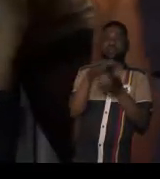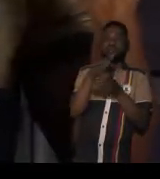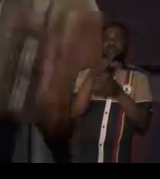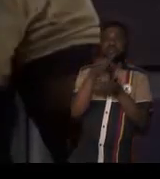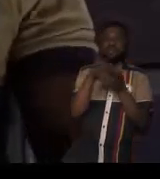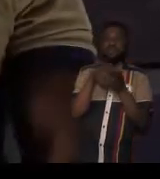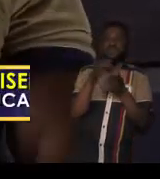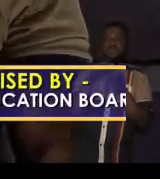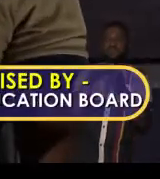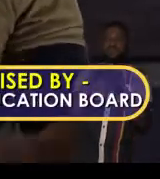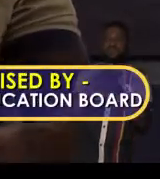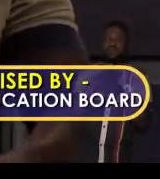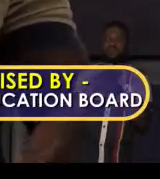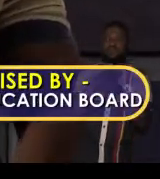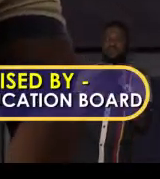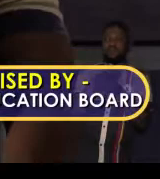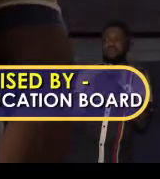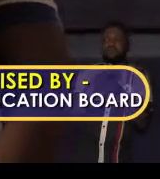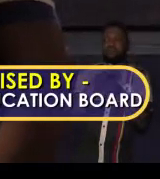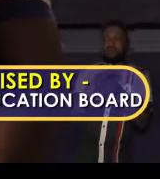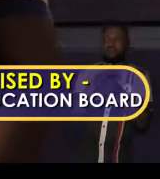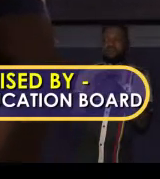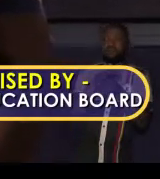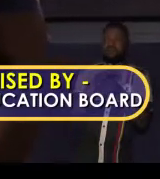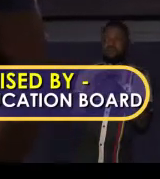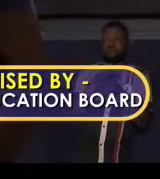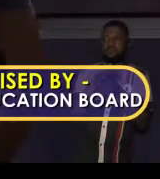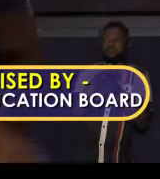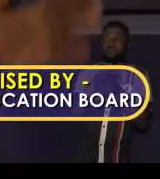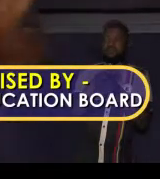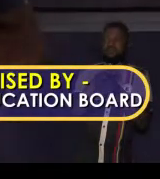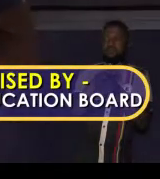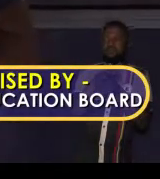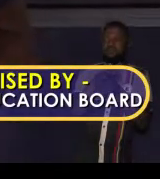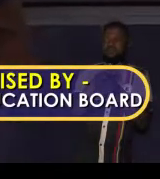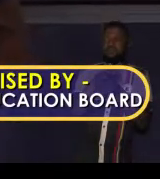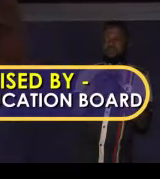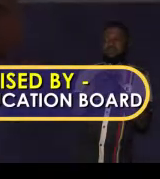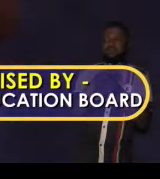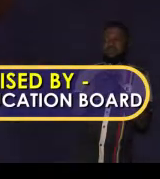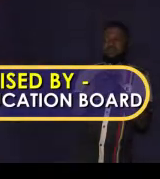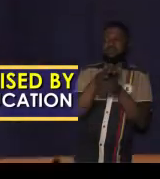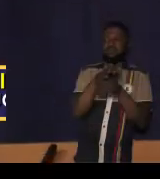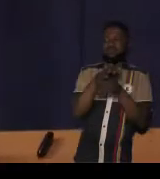this fills this. But don't take my word for it, just observe it.